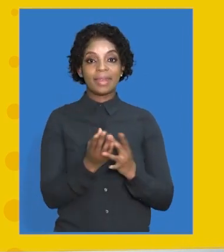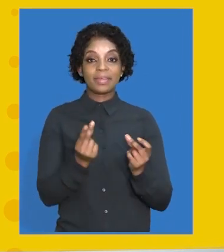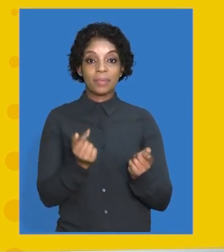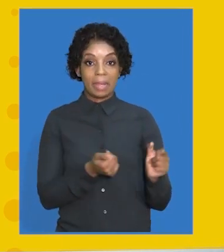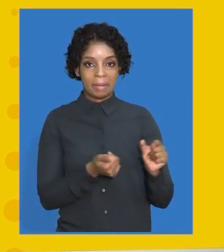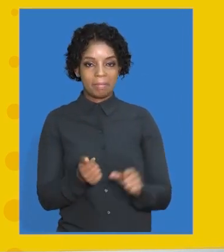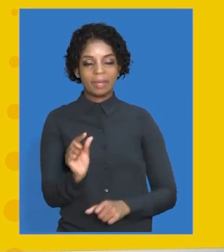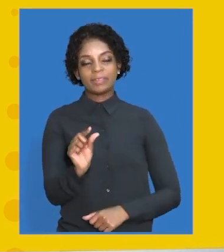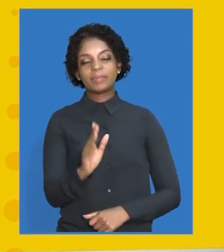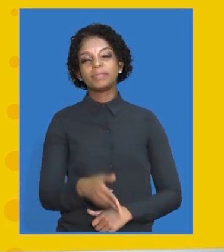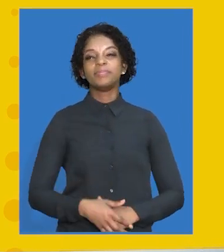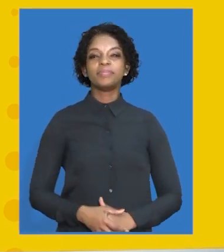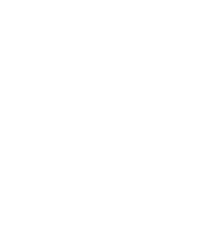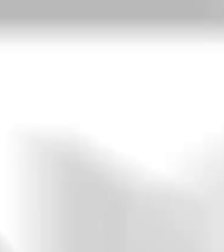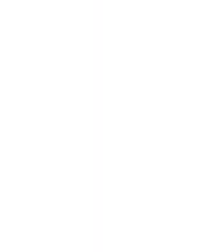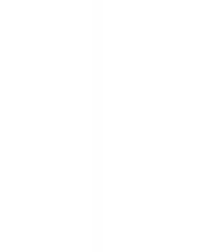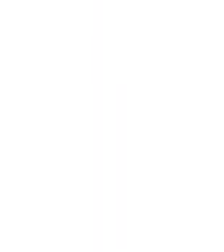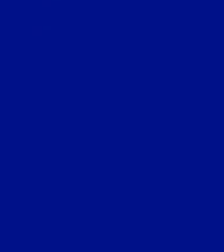see you straight after this.